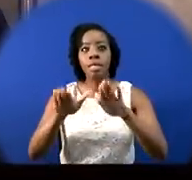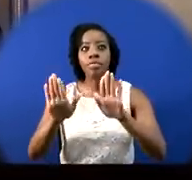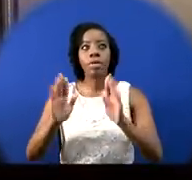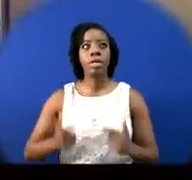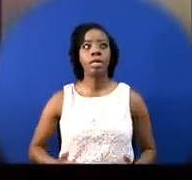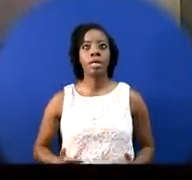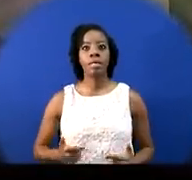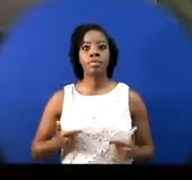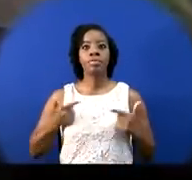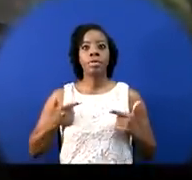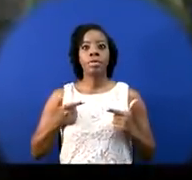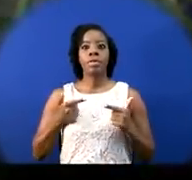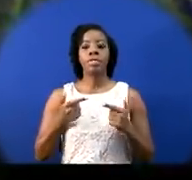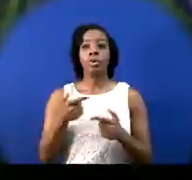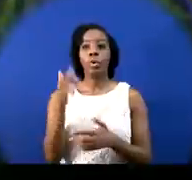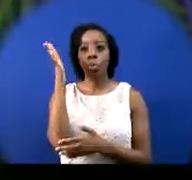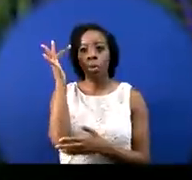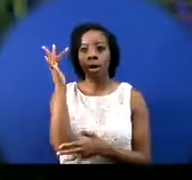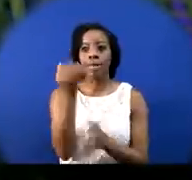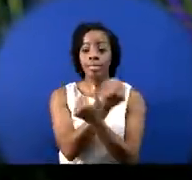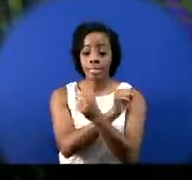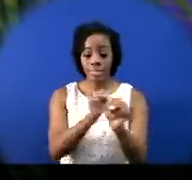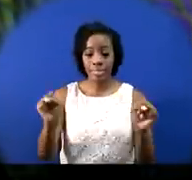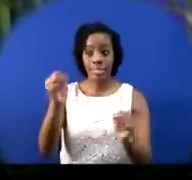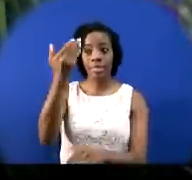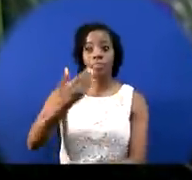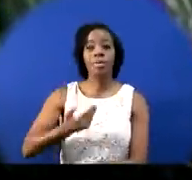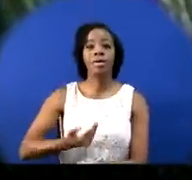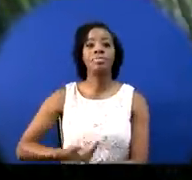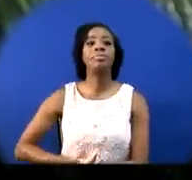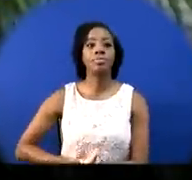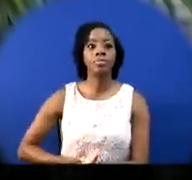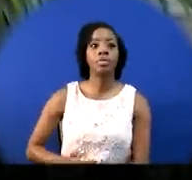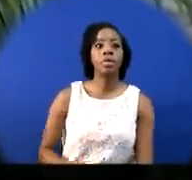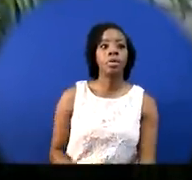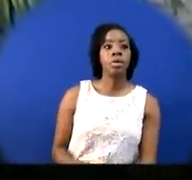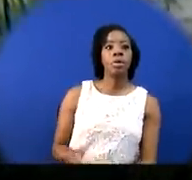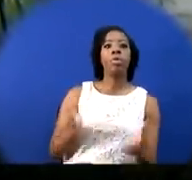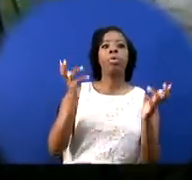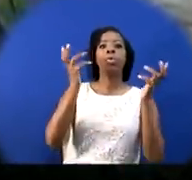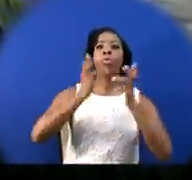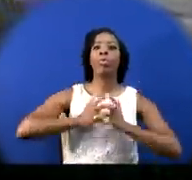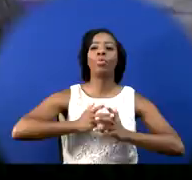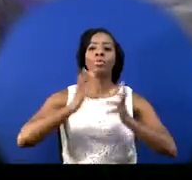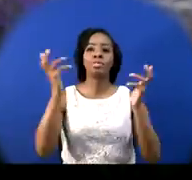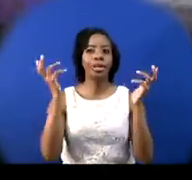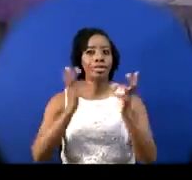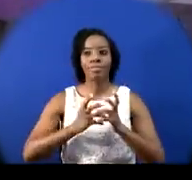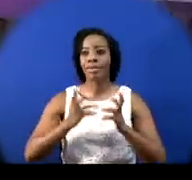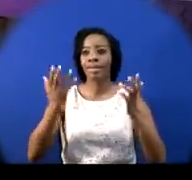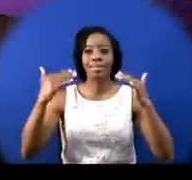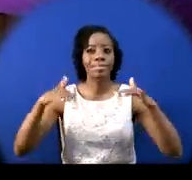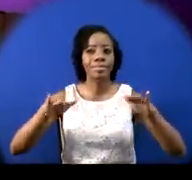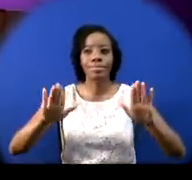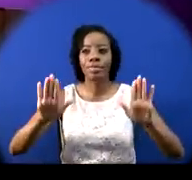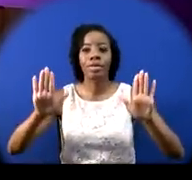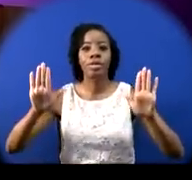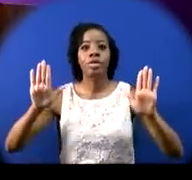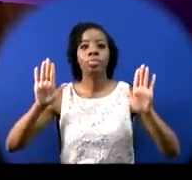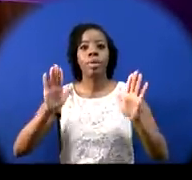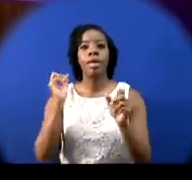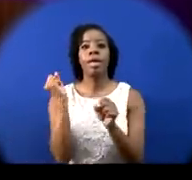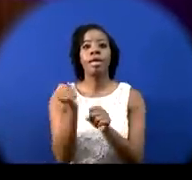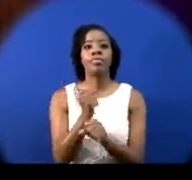give your life to save mine. Oh, what a sacrifice